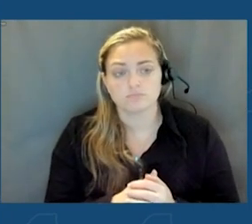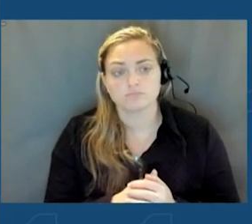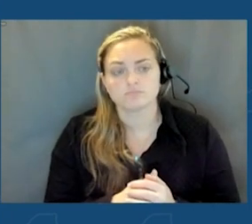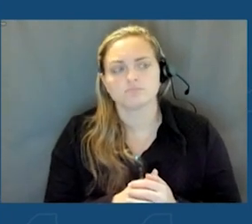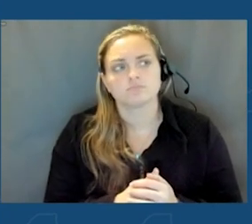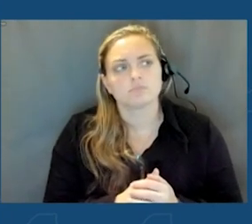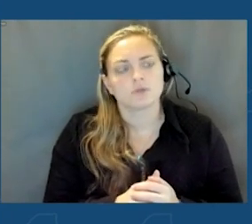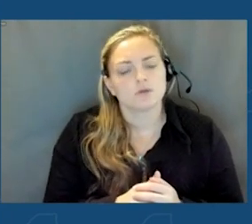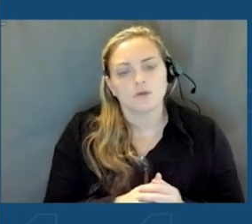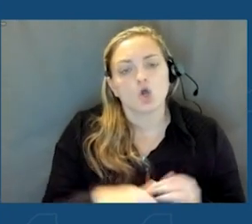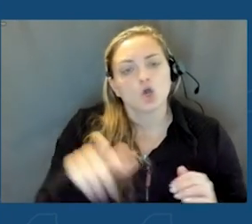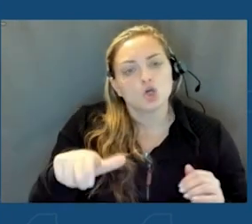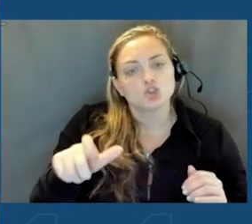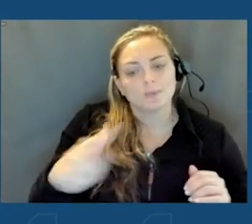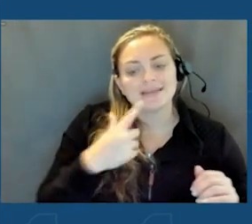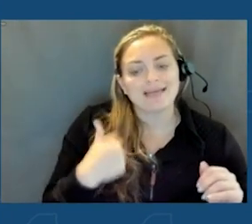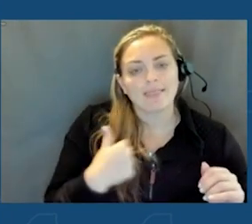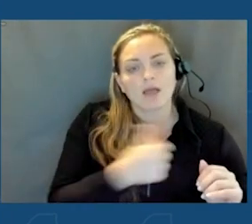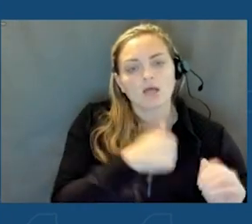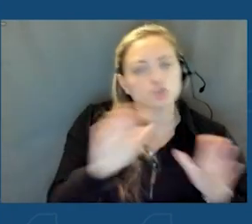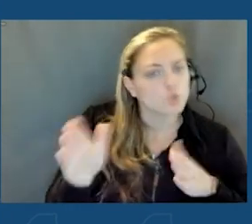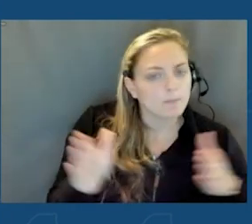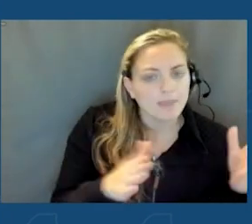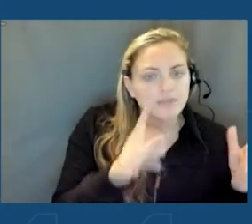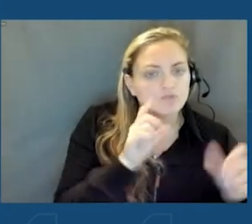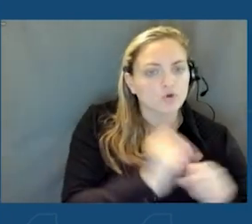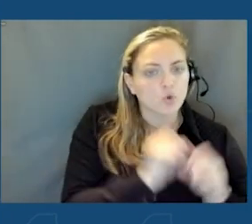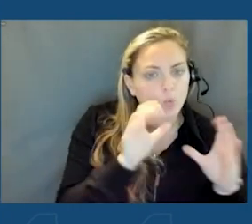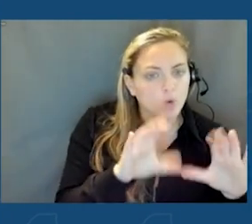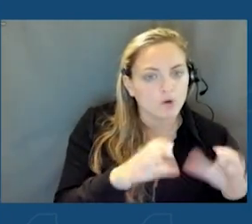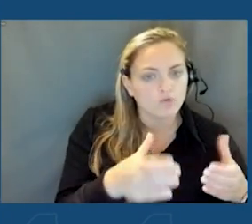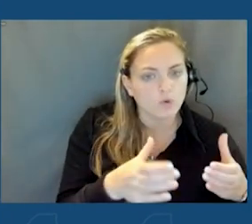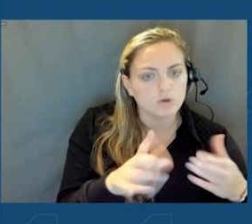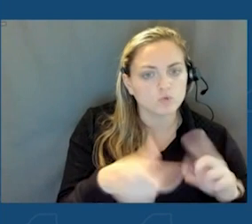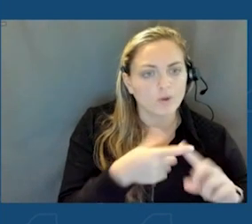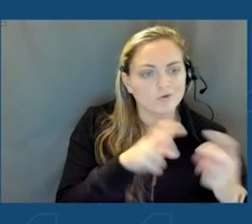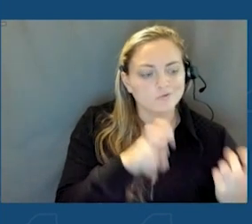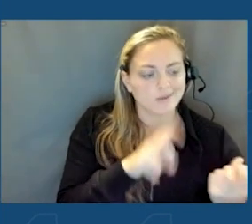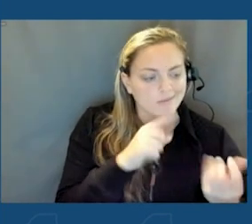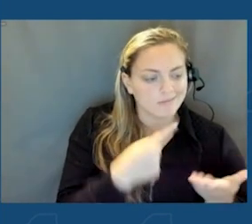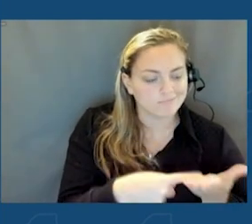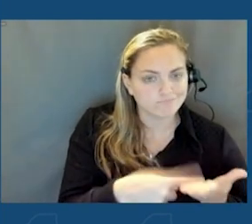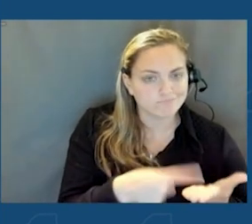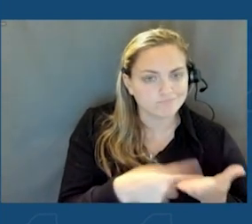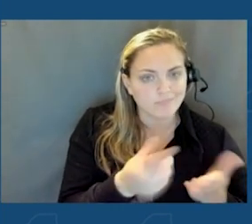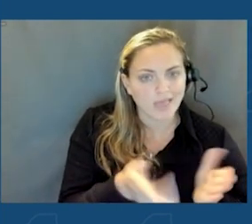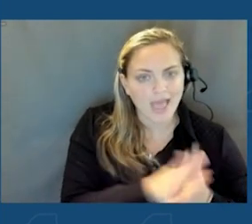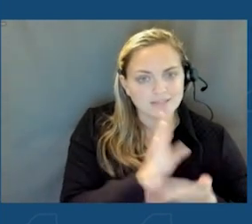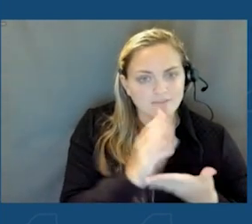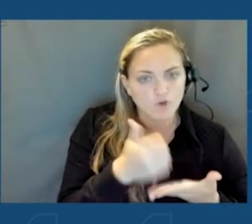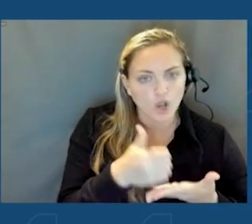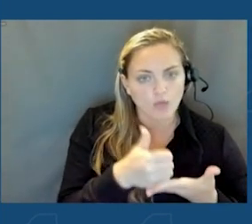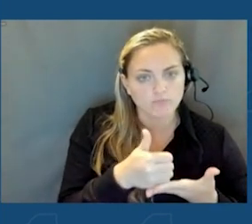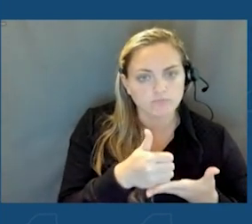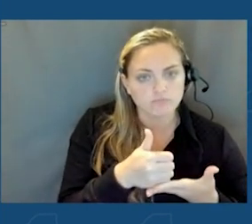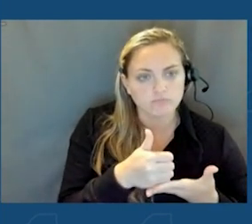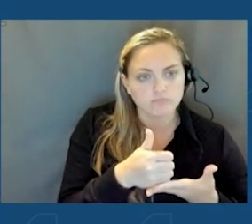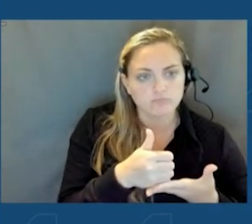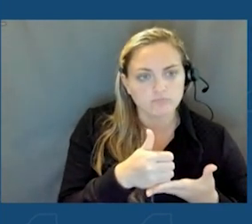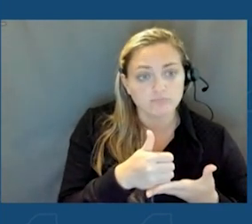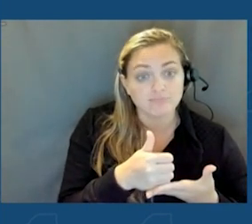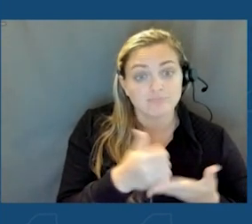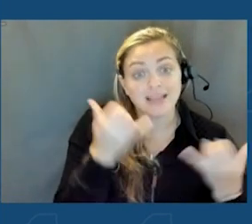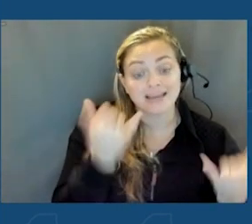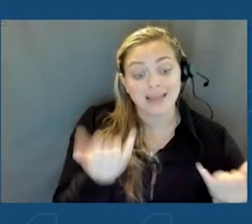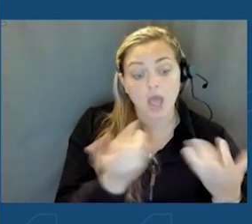telling us what your child care plans are for your workforce when you're sitting at the table asking for our help. That has now been